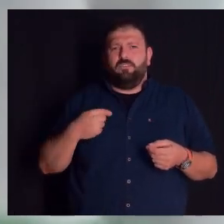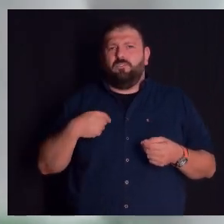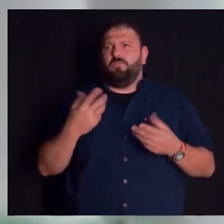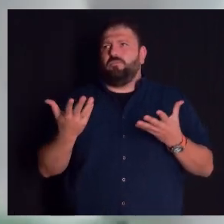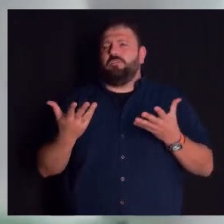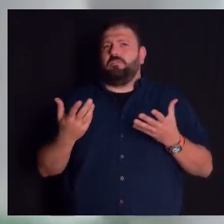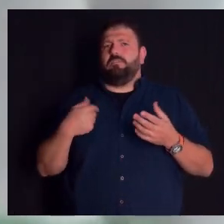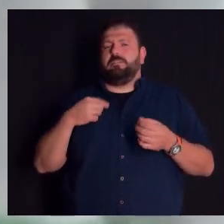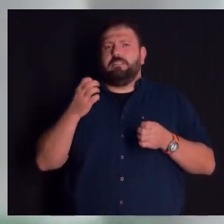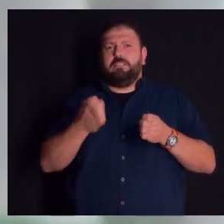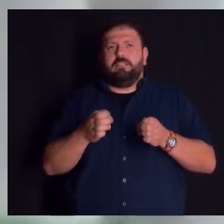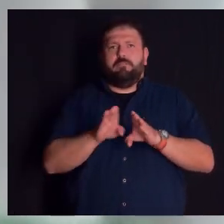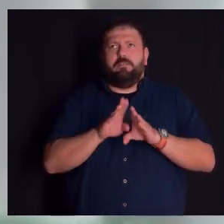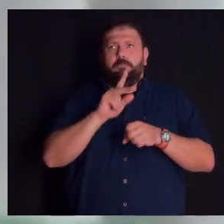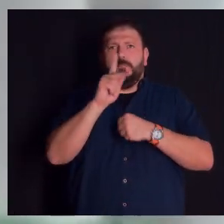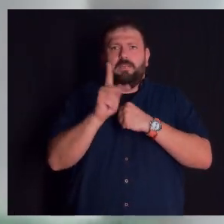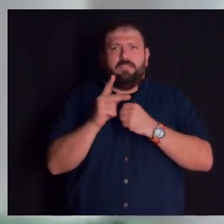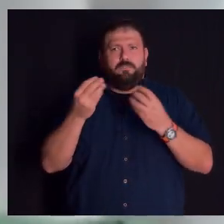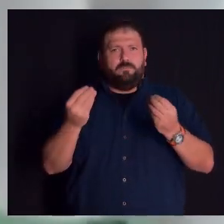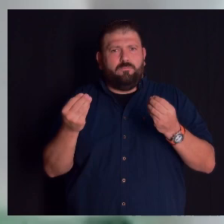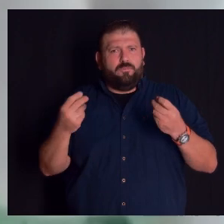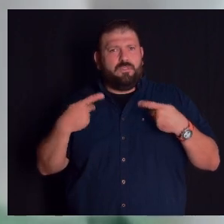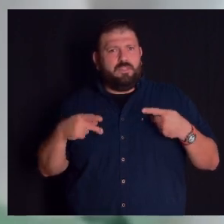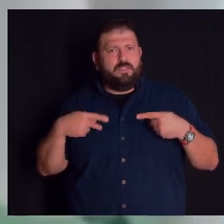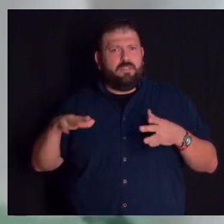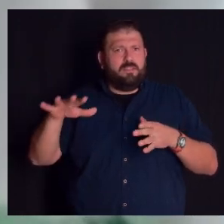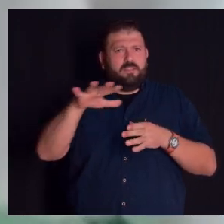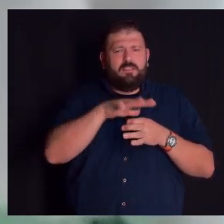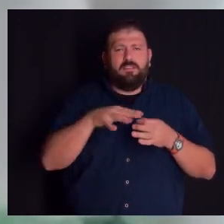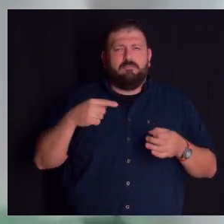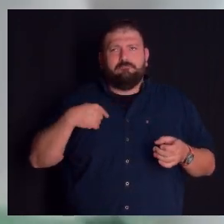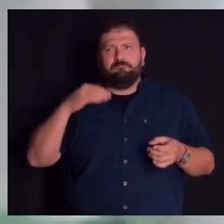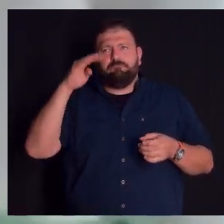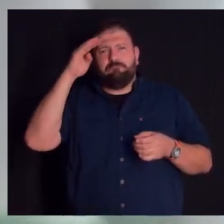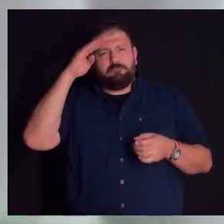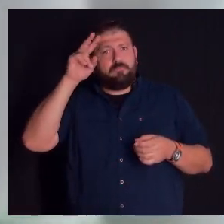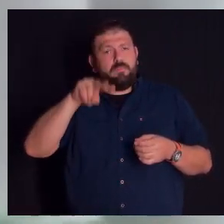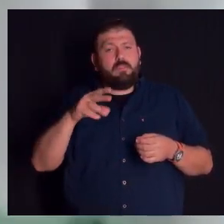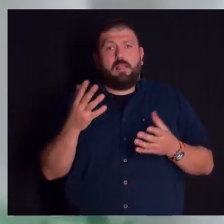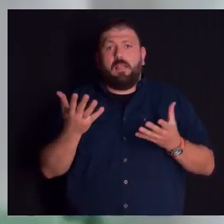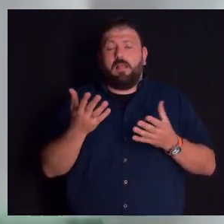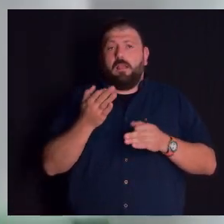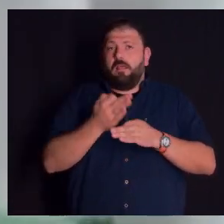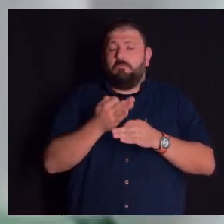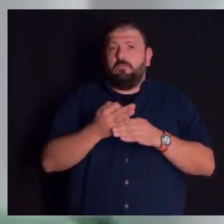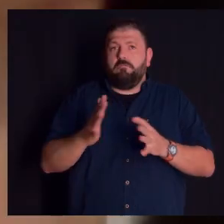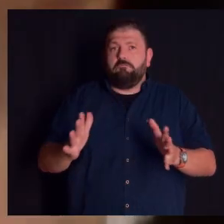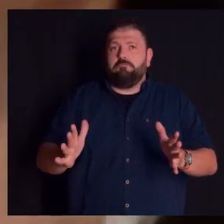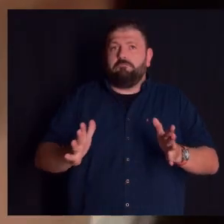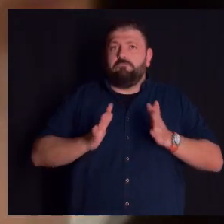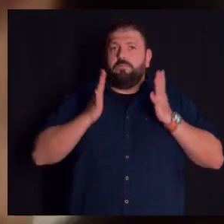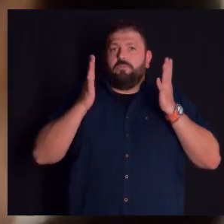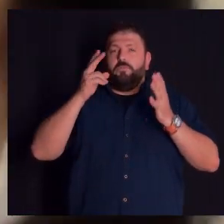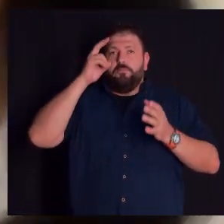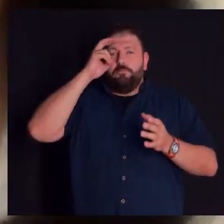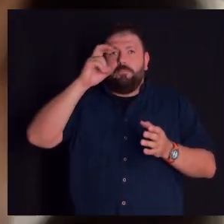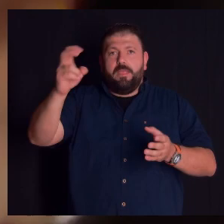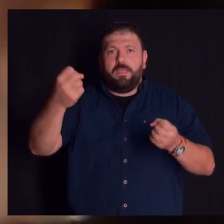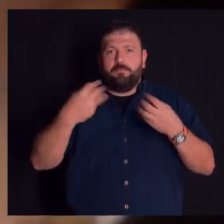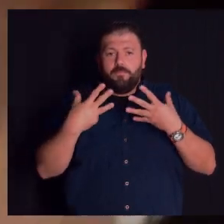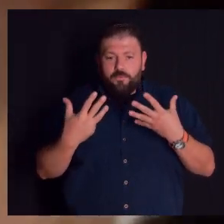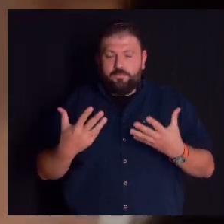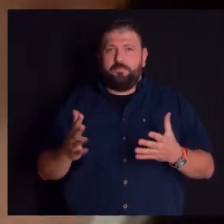I can be there in sometimes with that amount of people, and without knowing, now I earn a